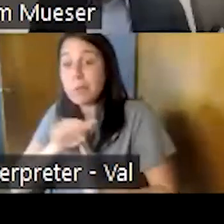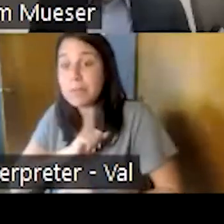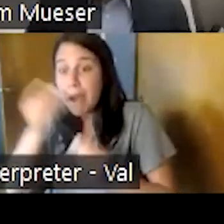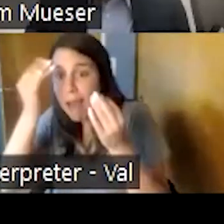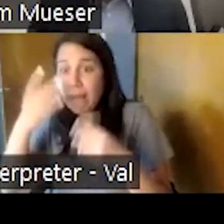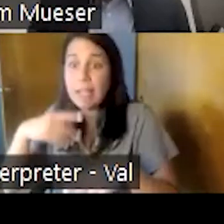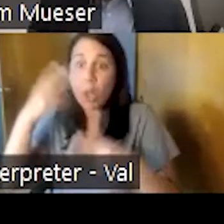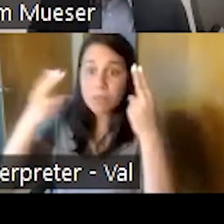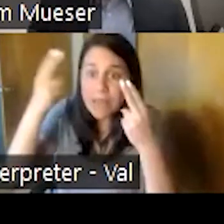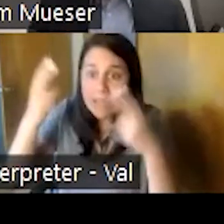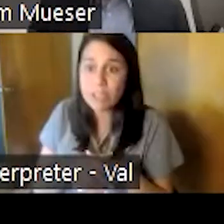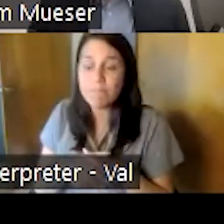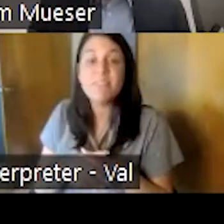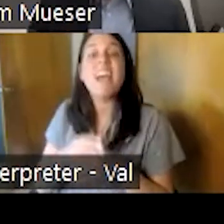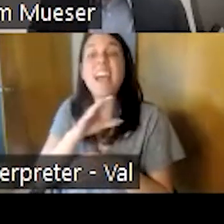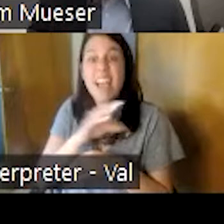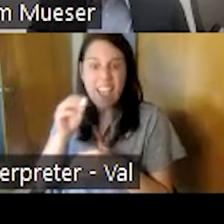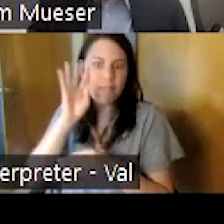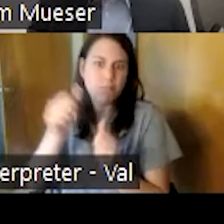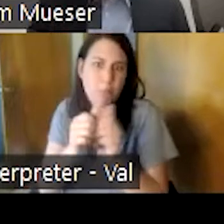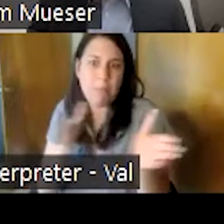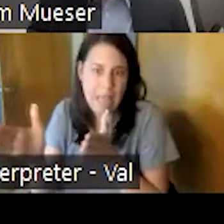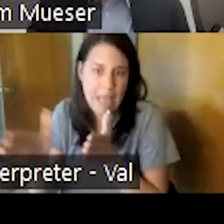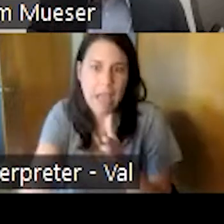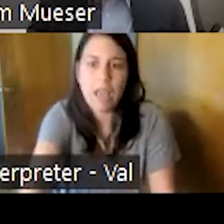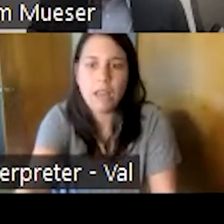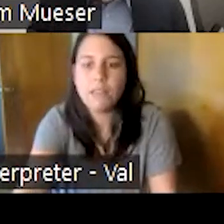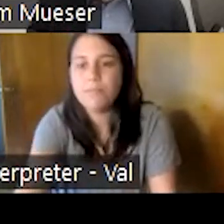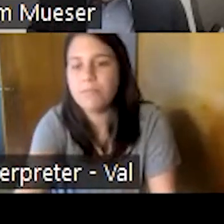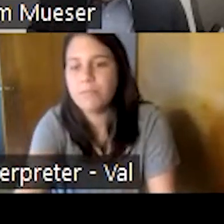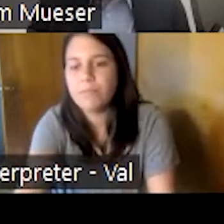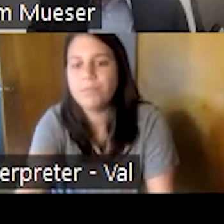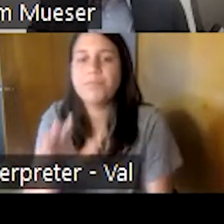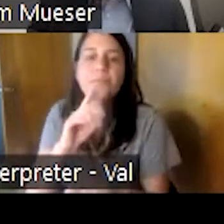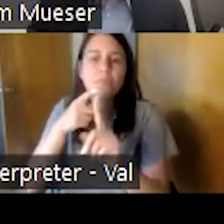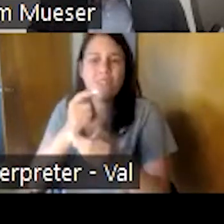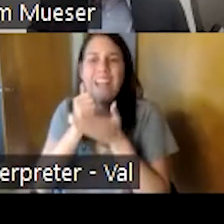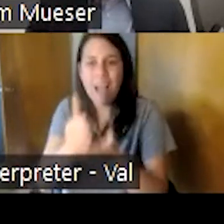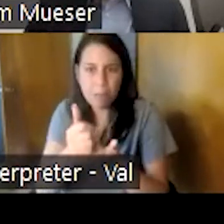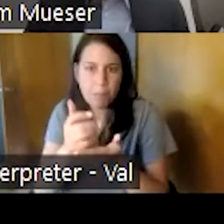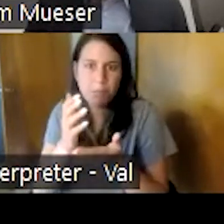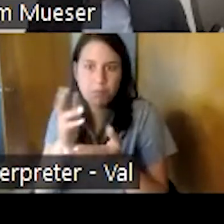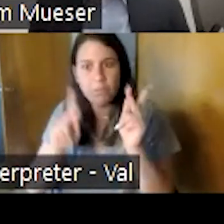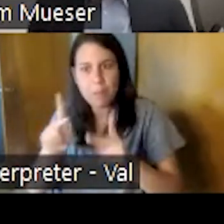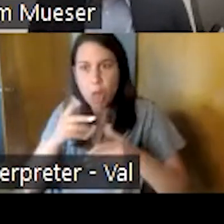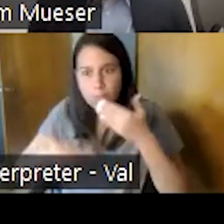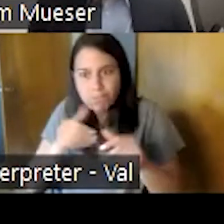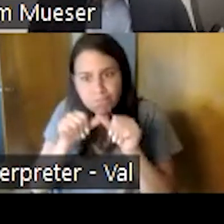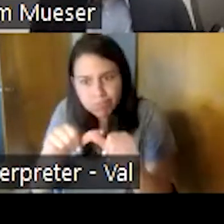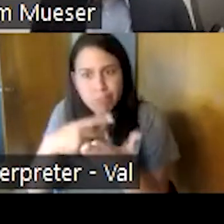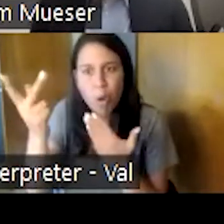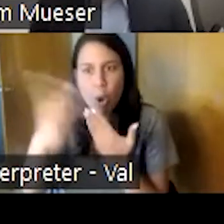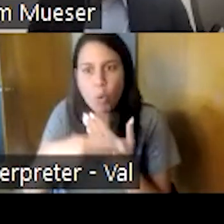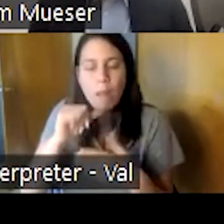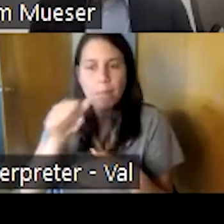both monitoring them and for responding to them in order to enable the person to remain in and complete the program. Then we